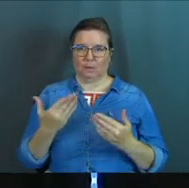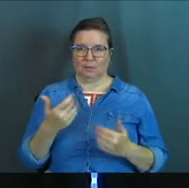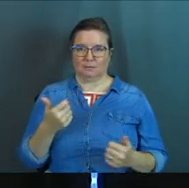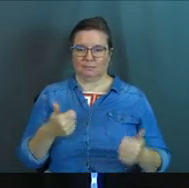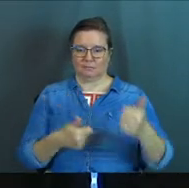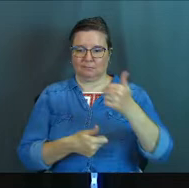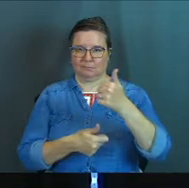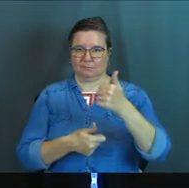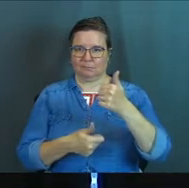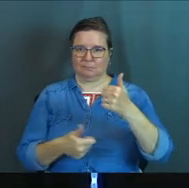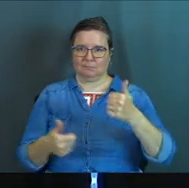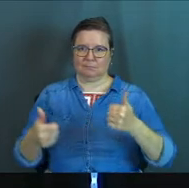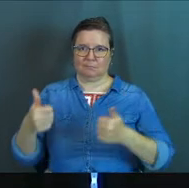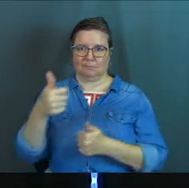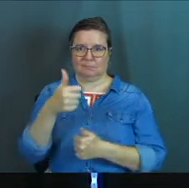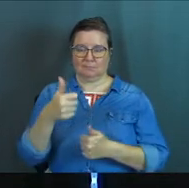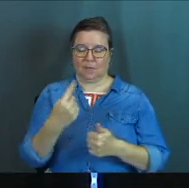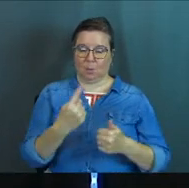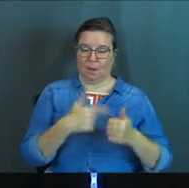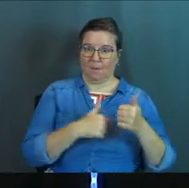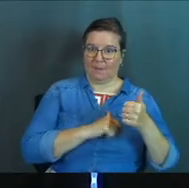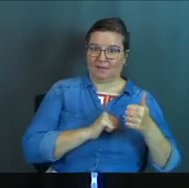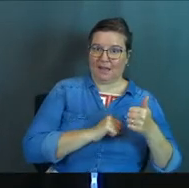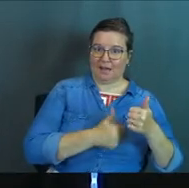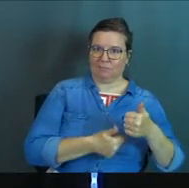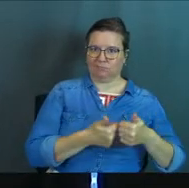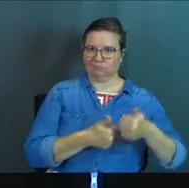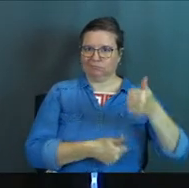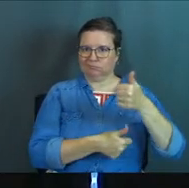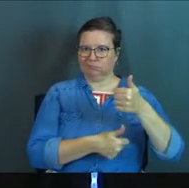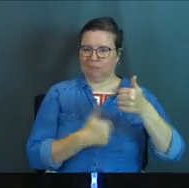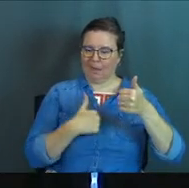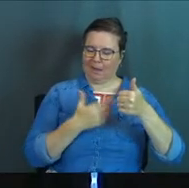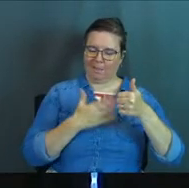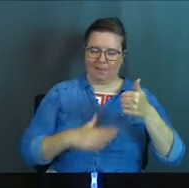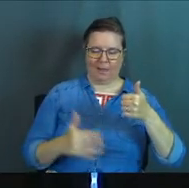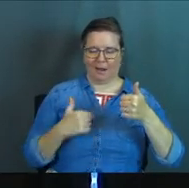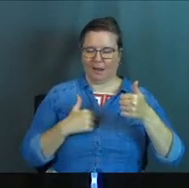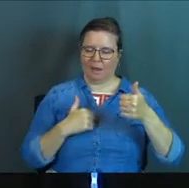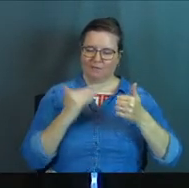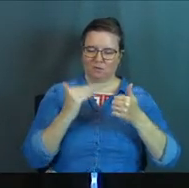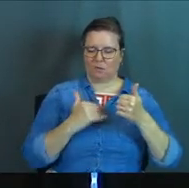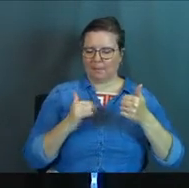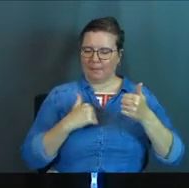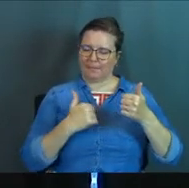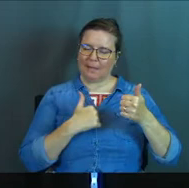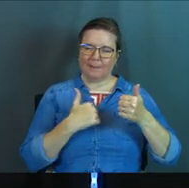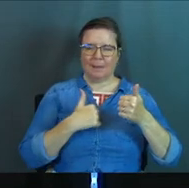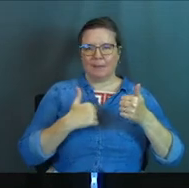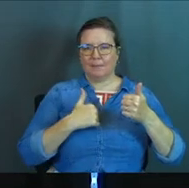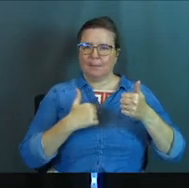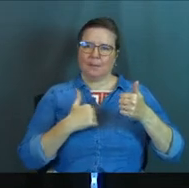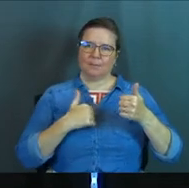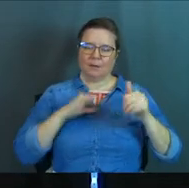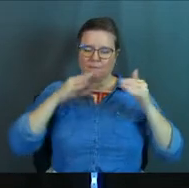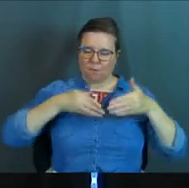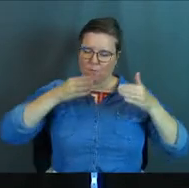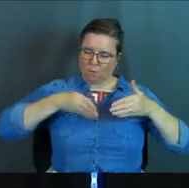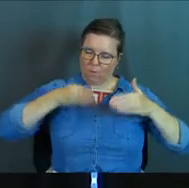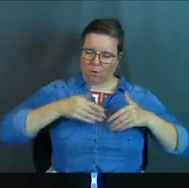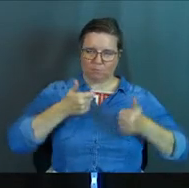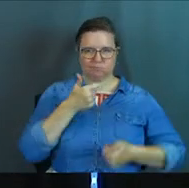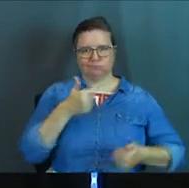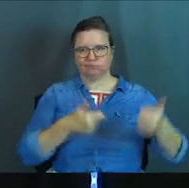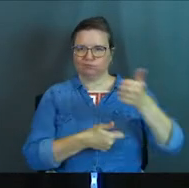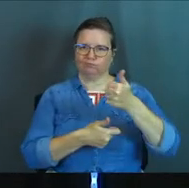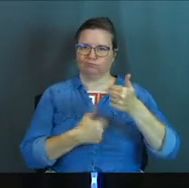things. On one hand, I've got selfish ambition, which means I've got plans, I've got agenda. It's all about me accomplishing things for me. The other